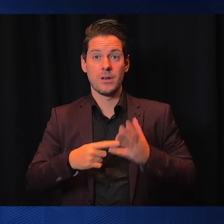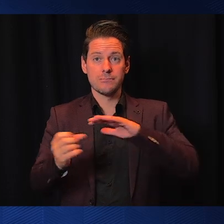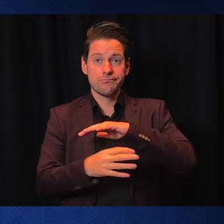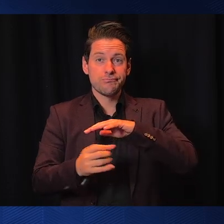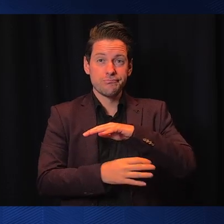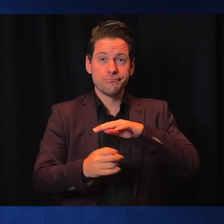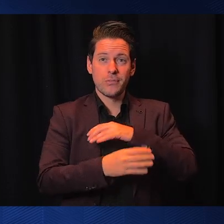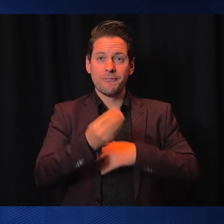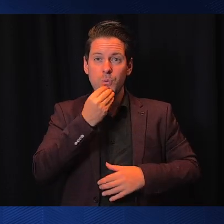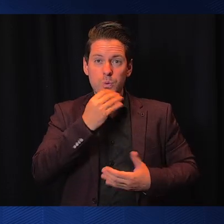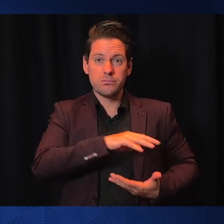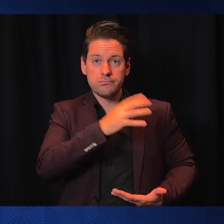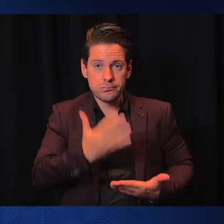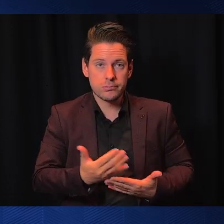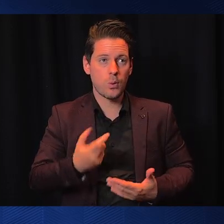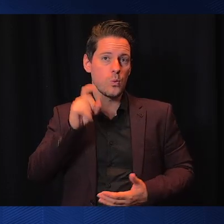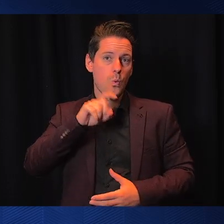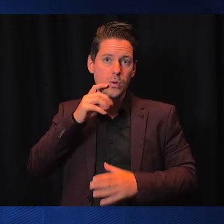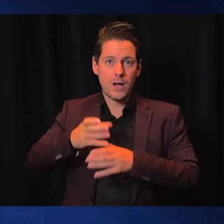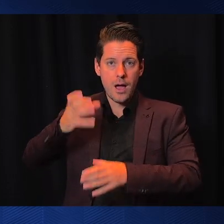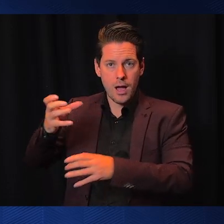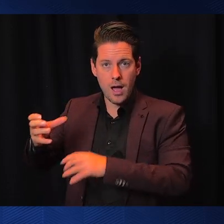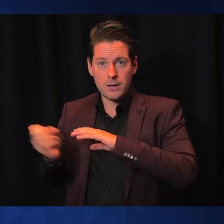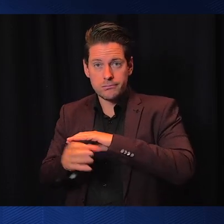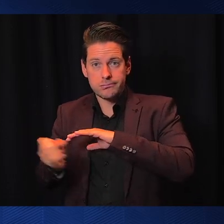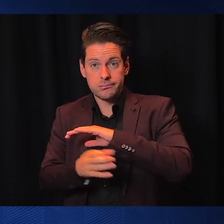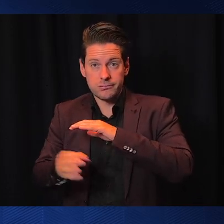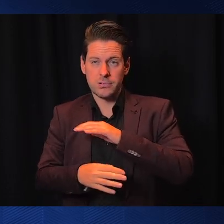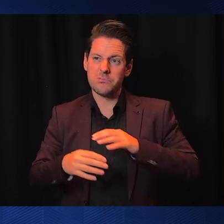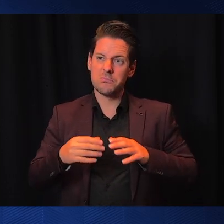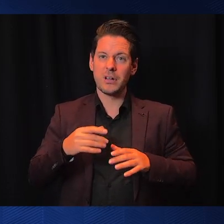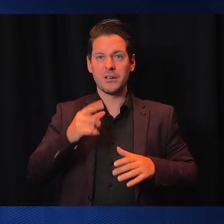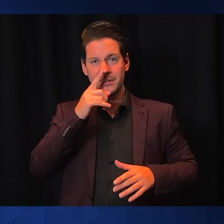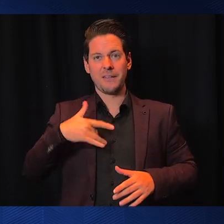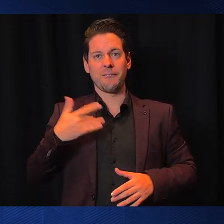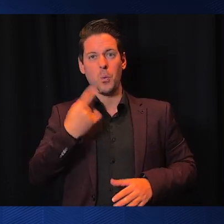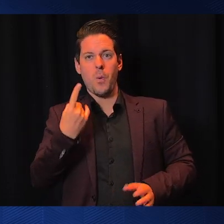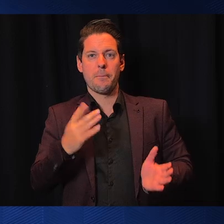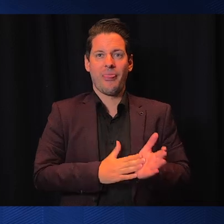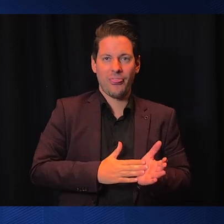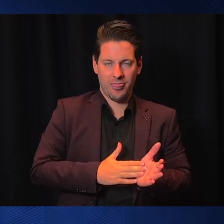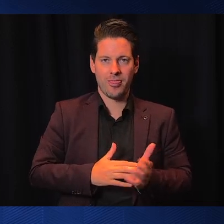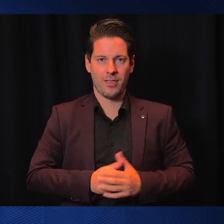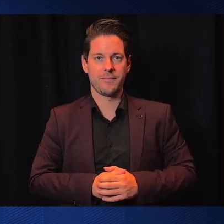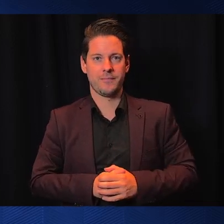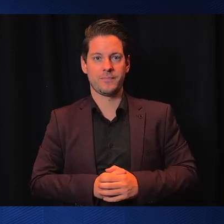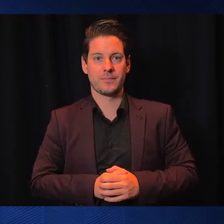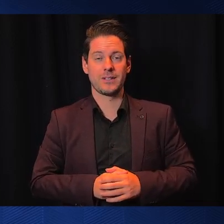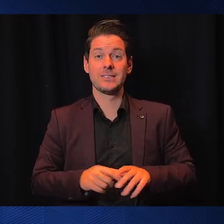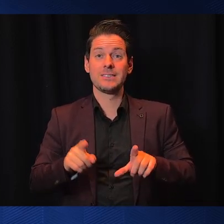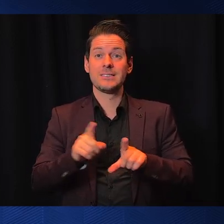food, water bottles, and so forth that should last us a month or two. We also put money